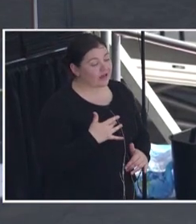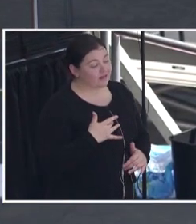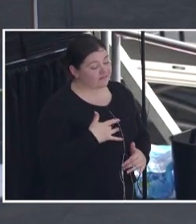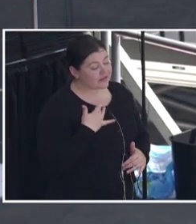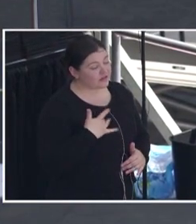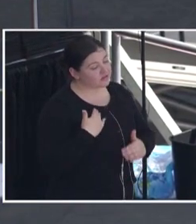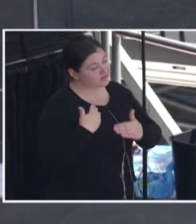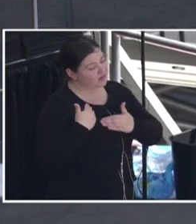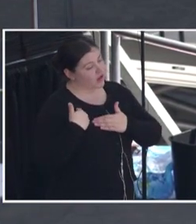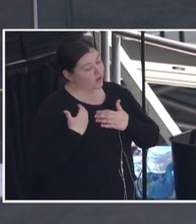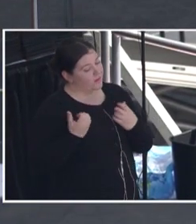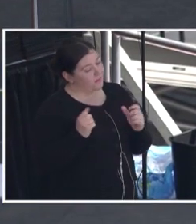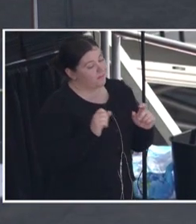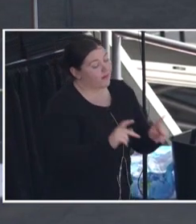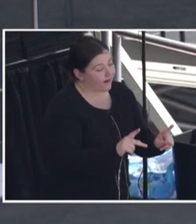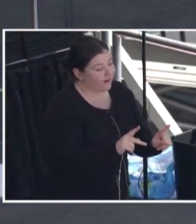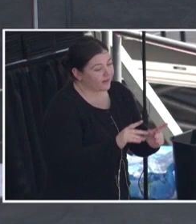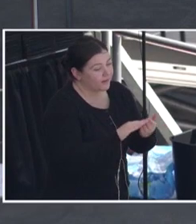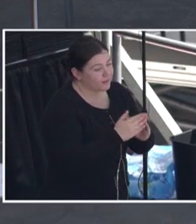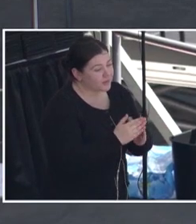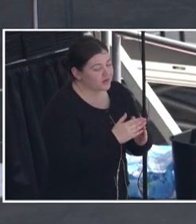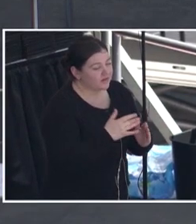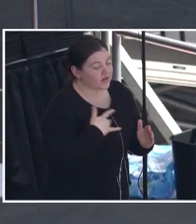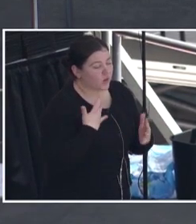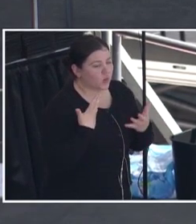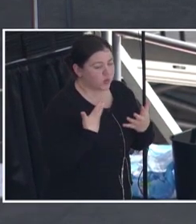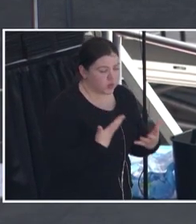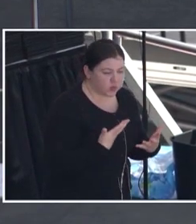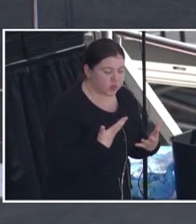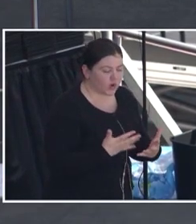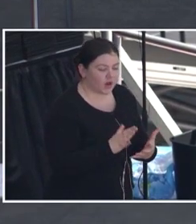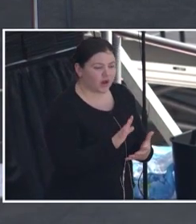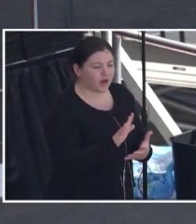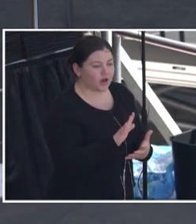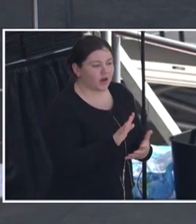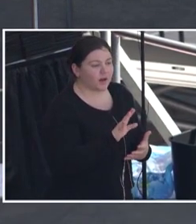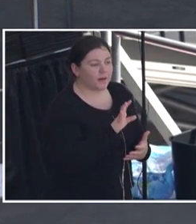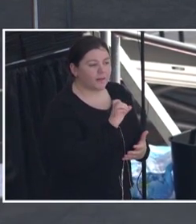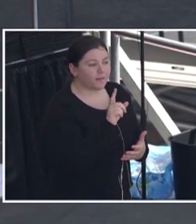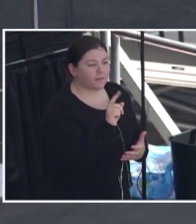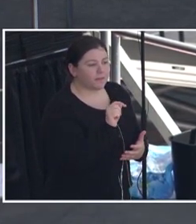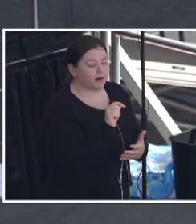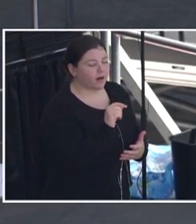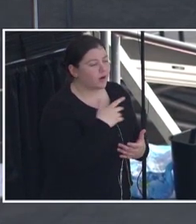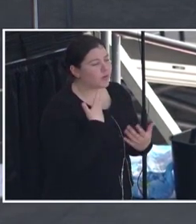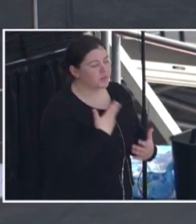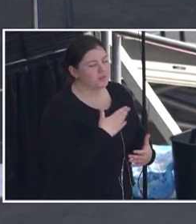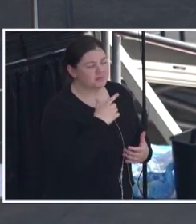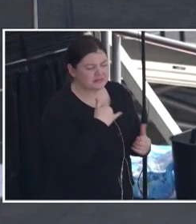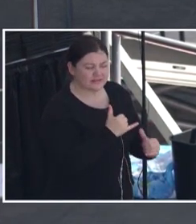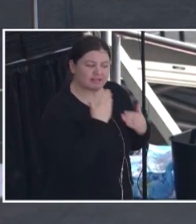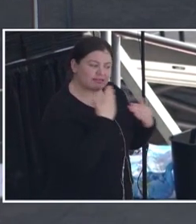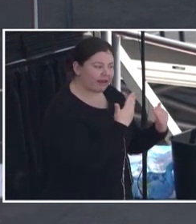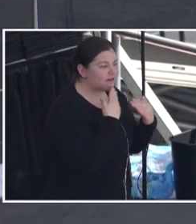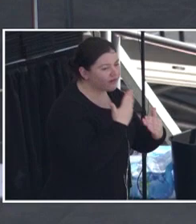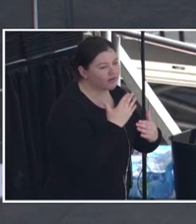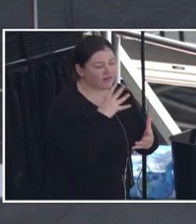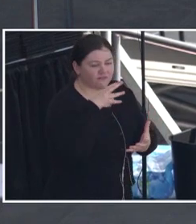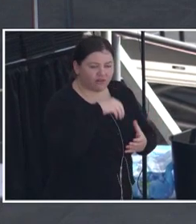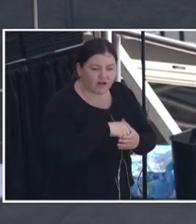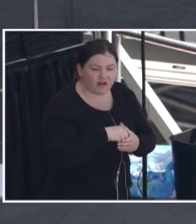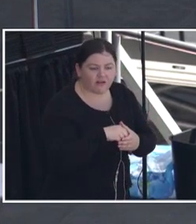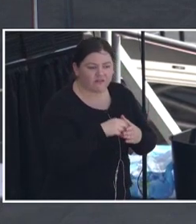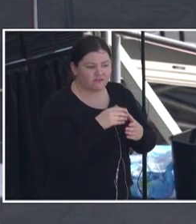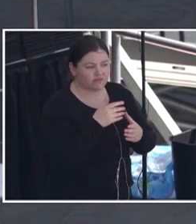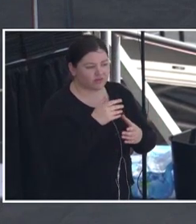tremendous. But I was not, I could not have been more thankful to be part of an